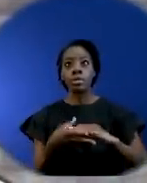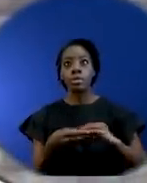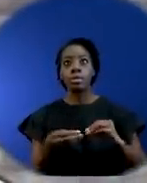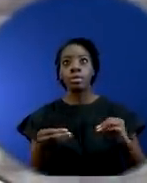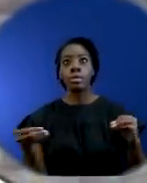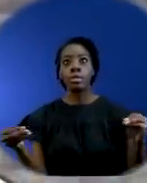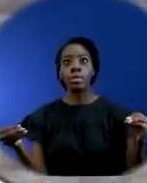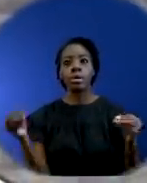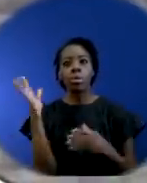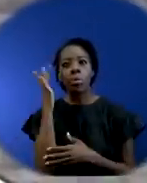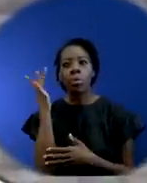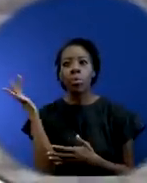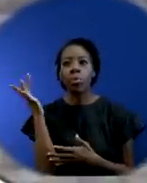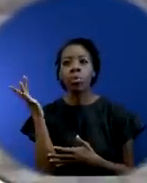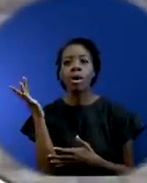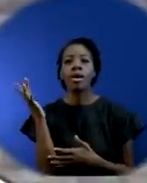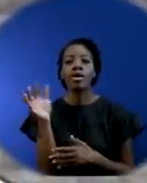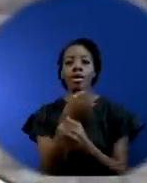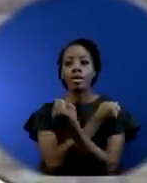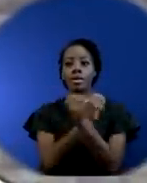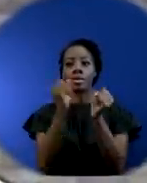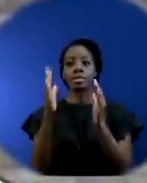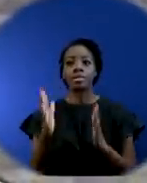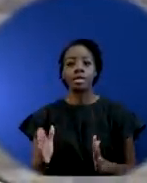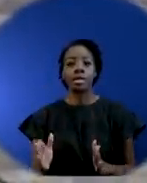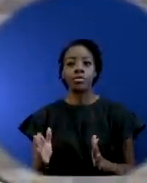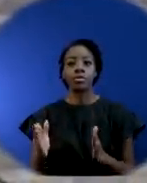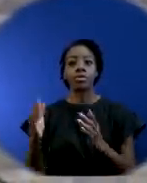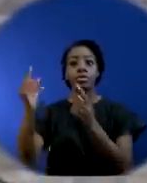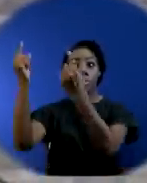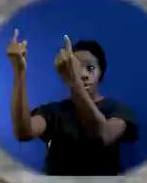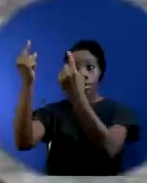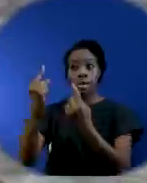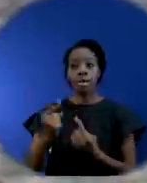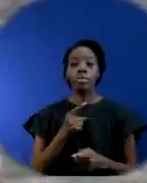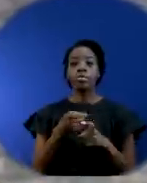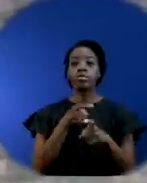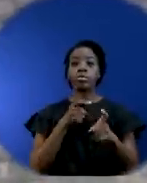About a Savior that came from glory,